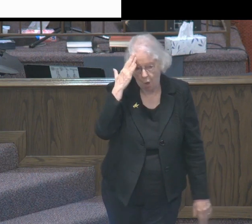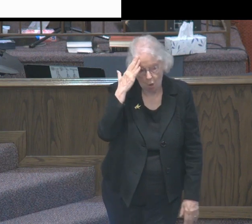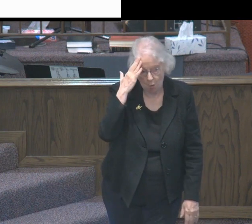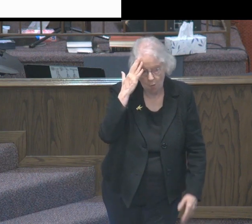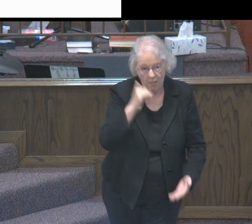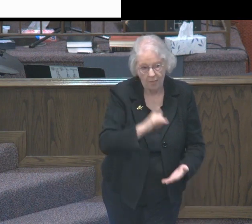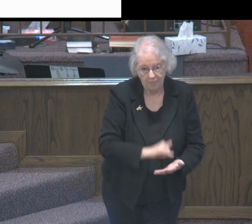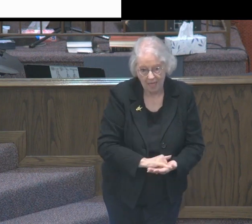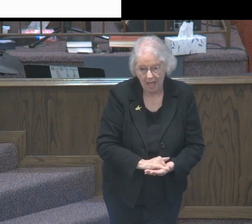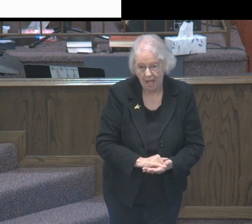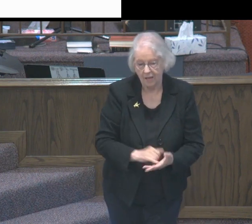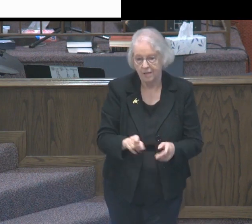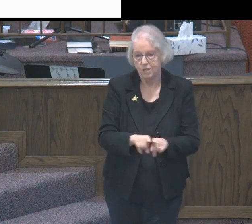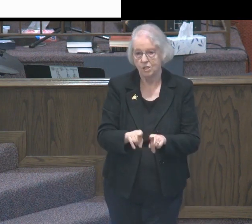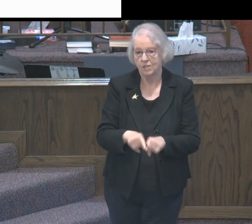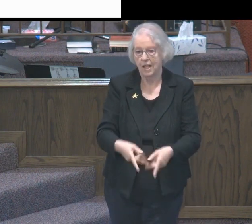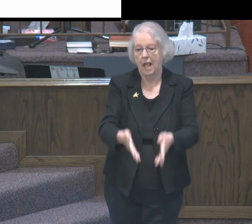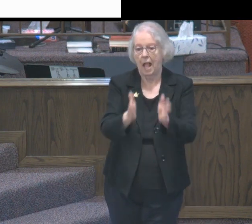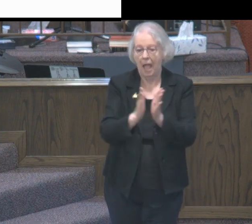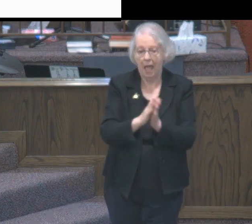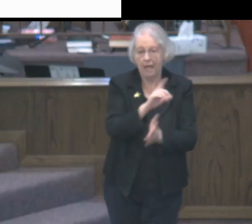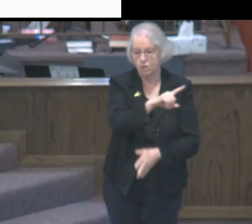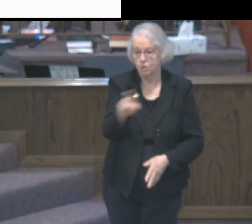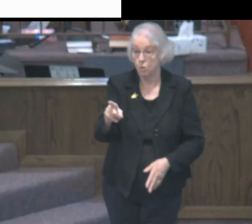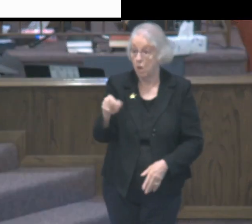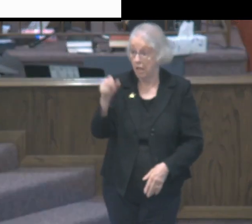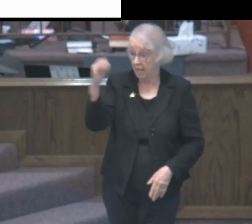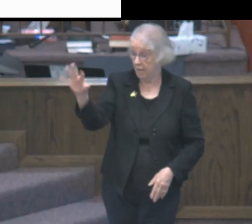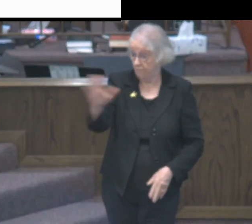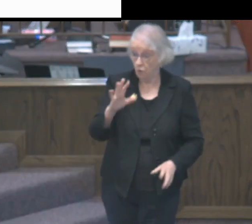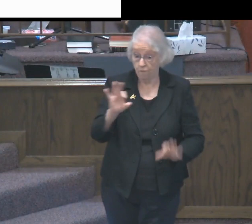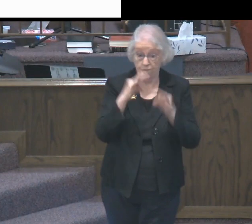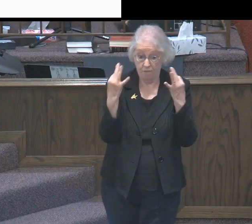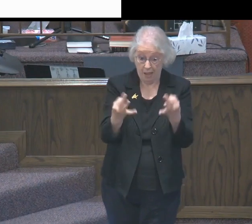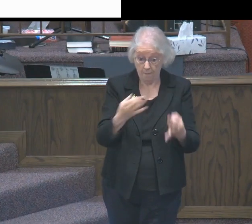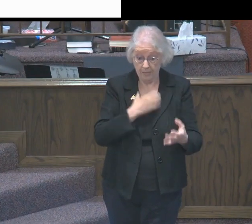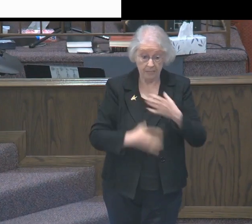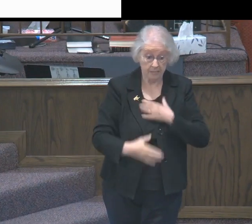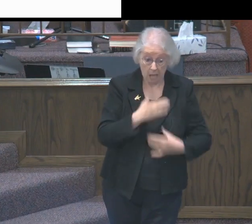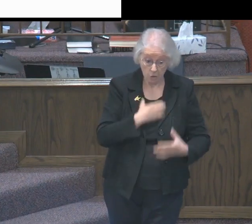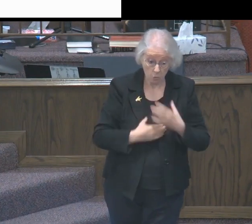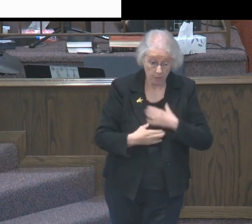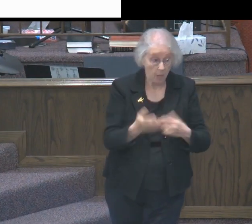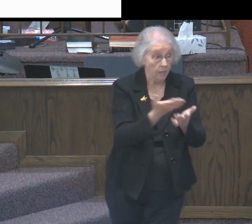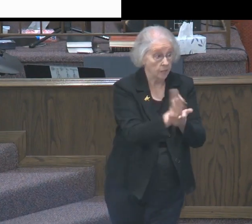God, in his sovereign, infinite wisdom, gave you what?